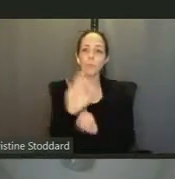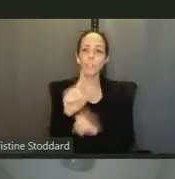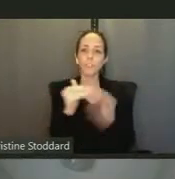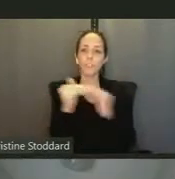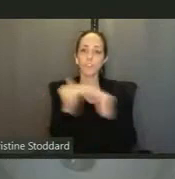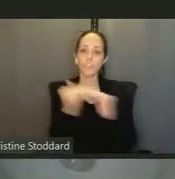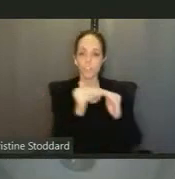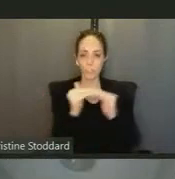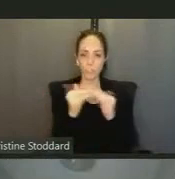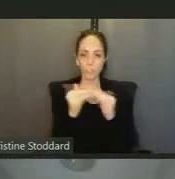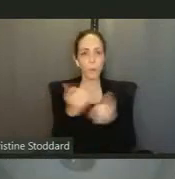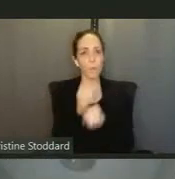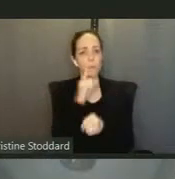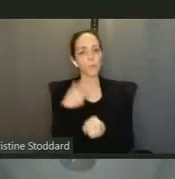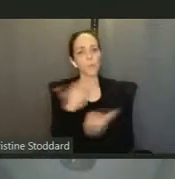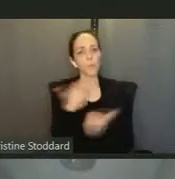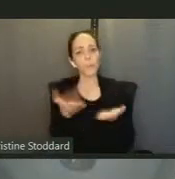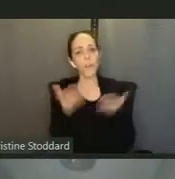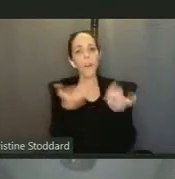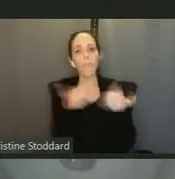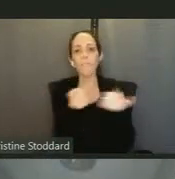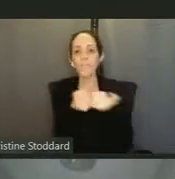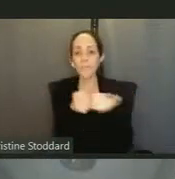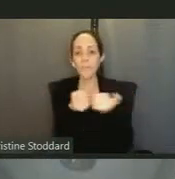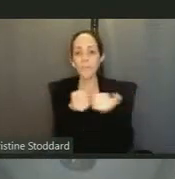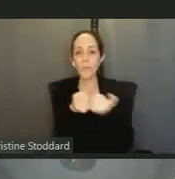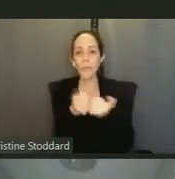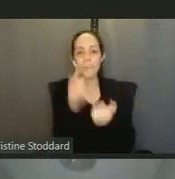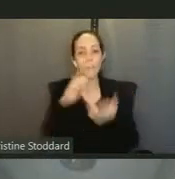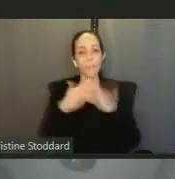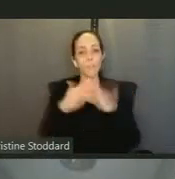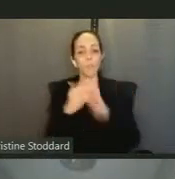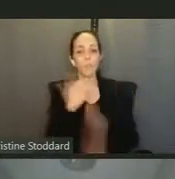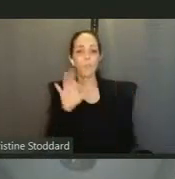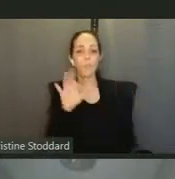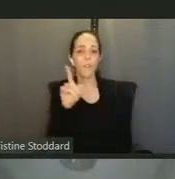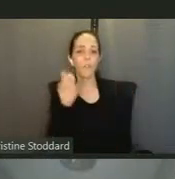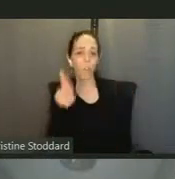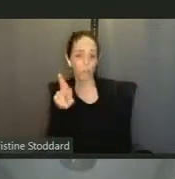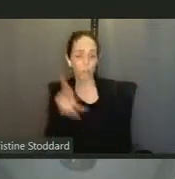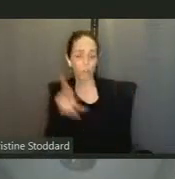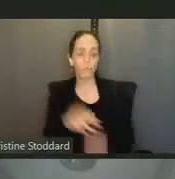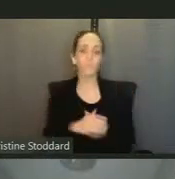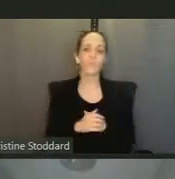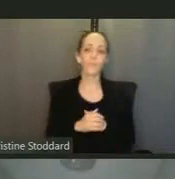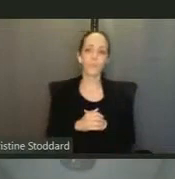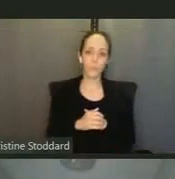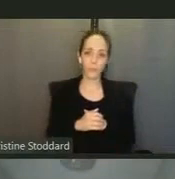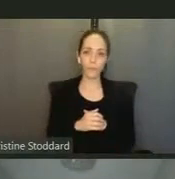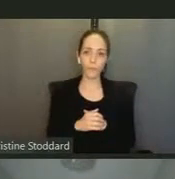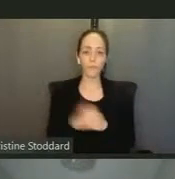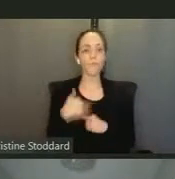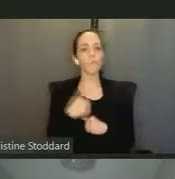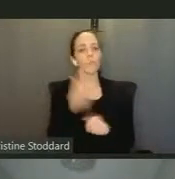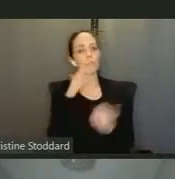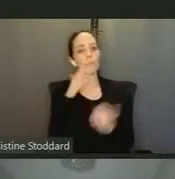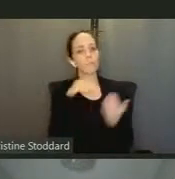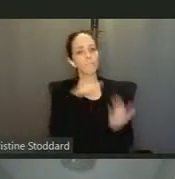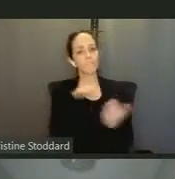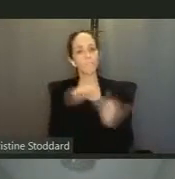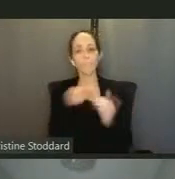ensure that we're offering support to communities of color. As my colleagues and I deliberate strategies to safely reopen schools, the importance